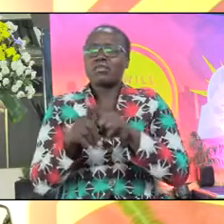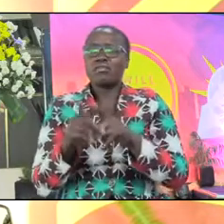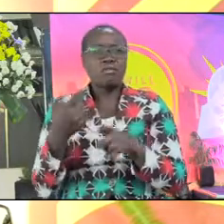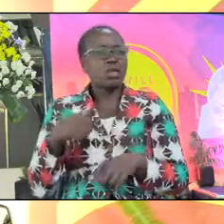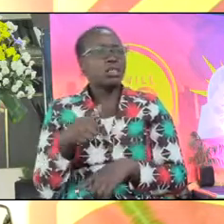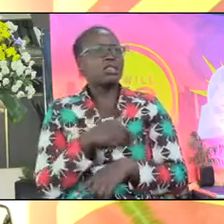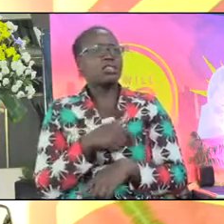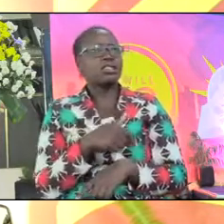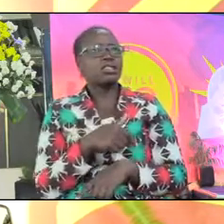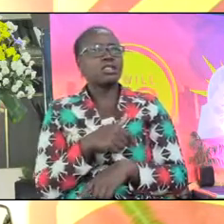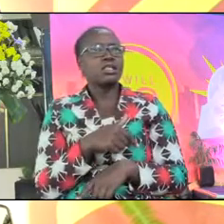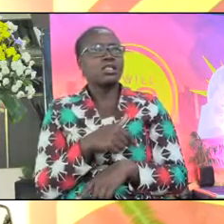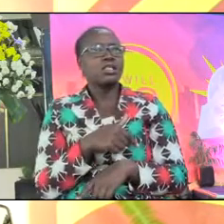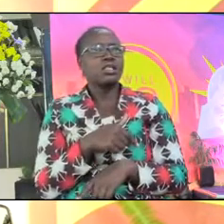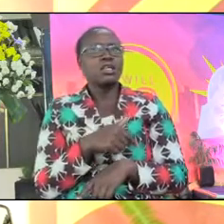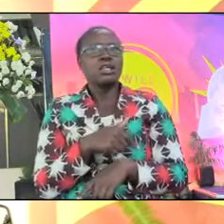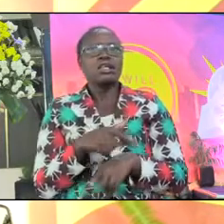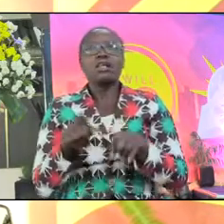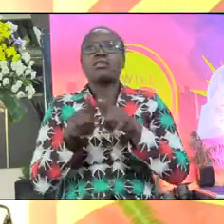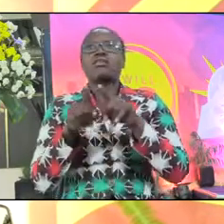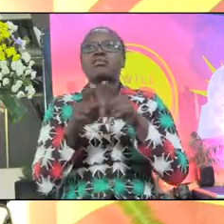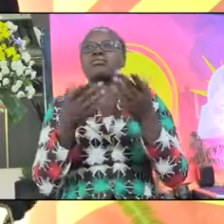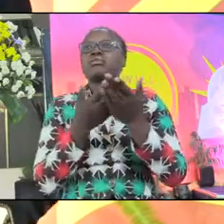us. Amen, Ruth.